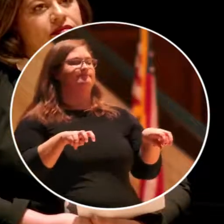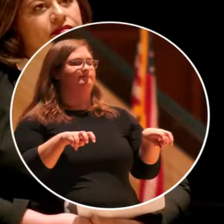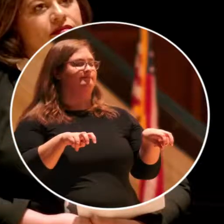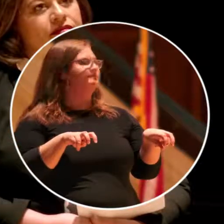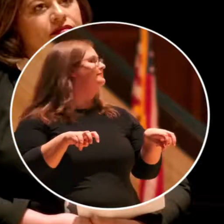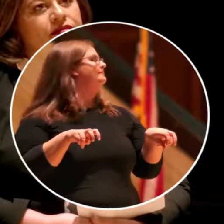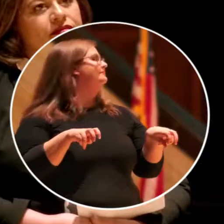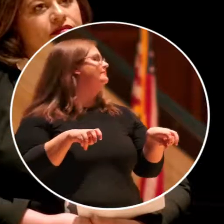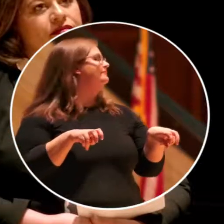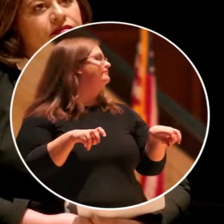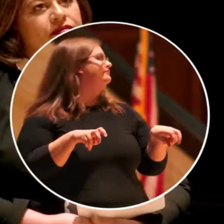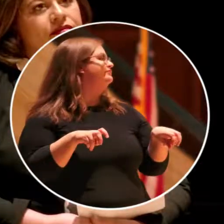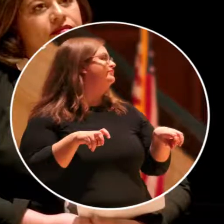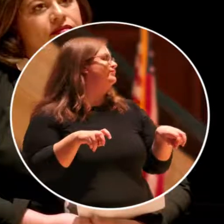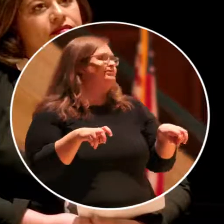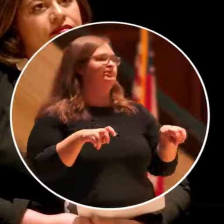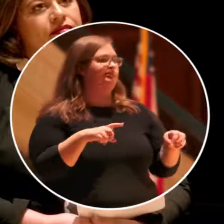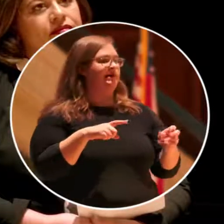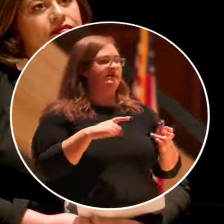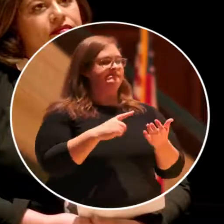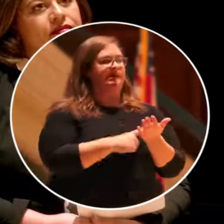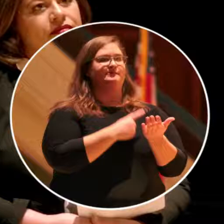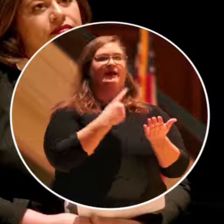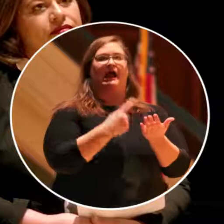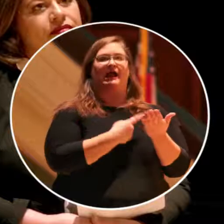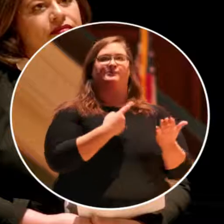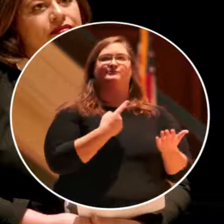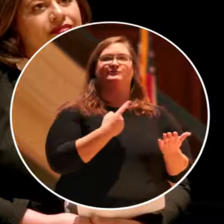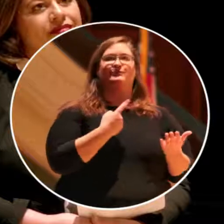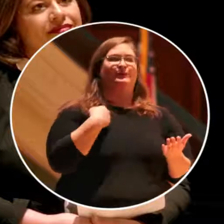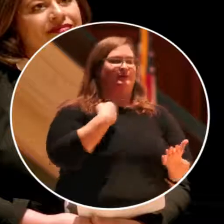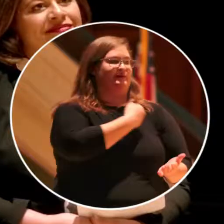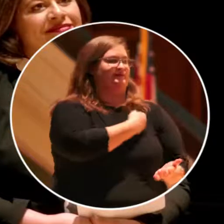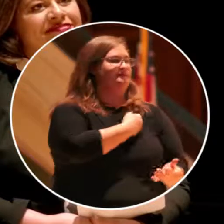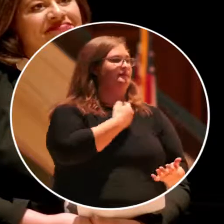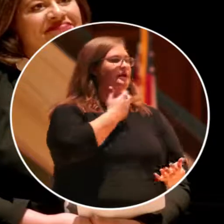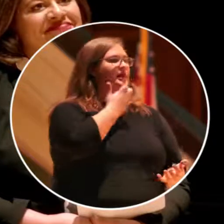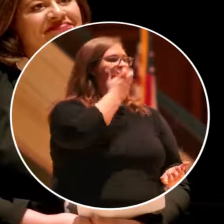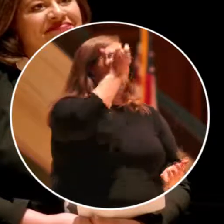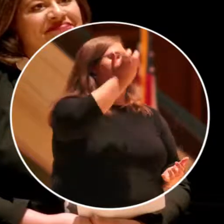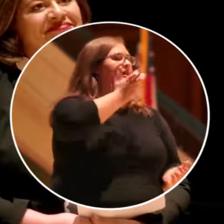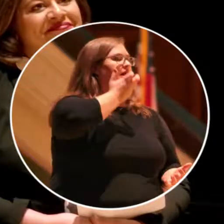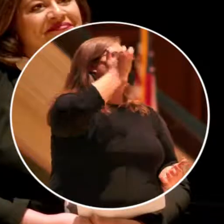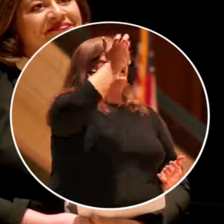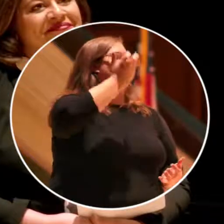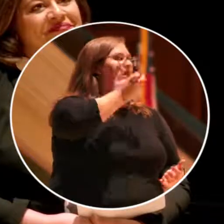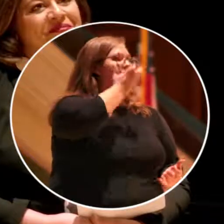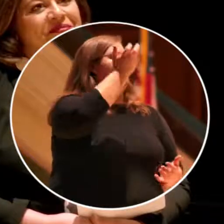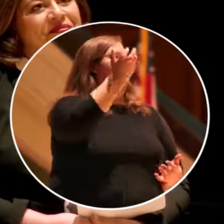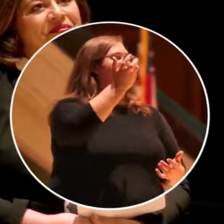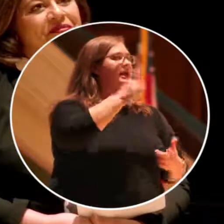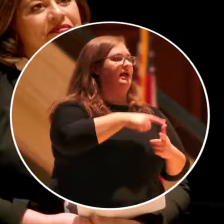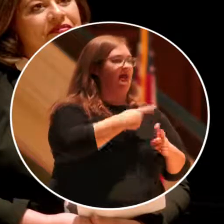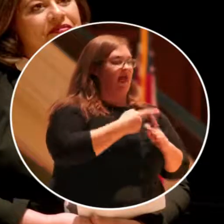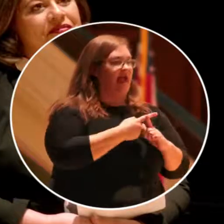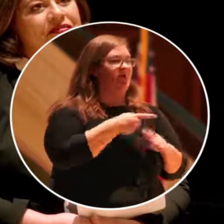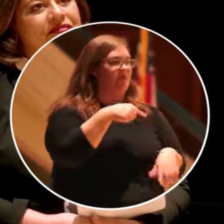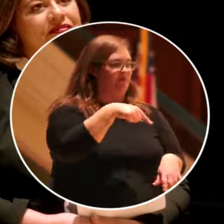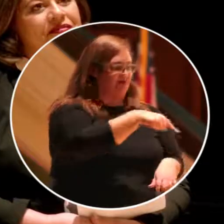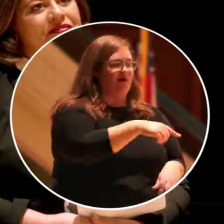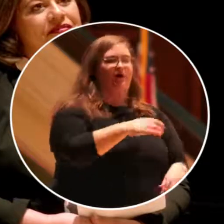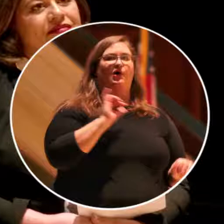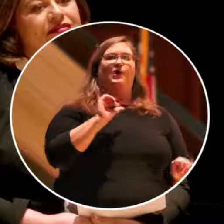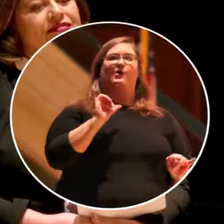without understanding how we disturb that quietness with our very presence. The quiet